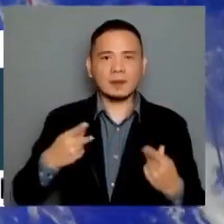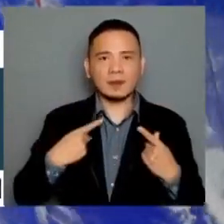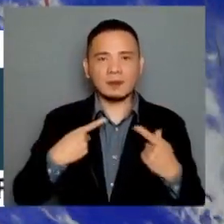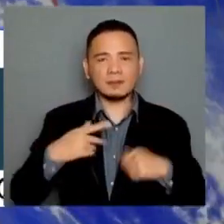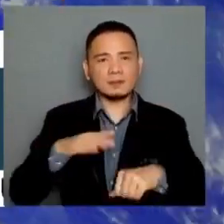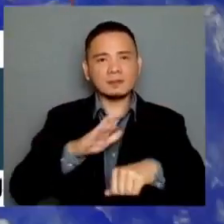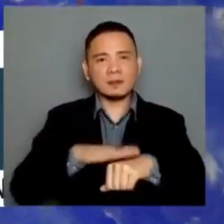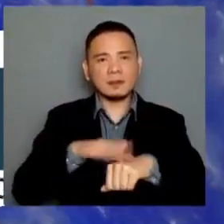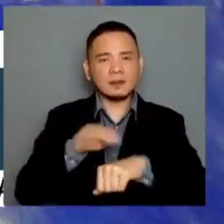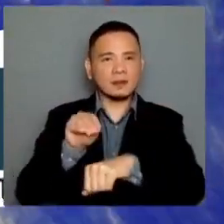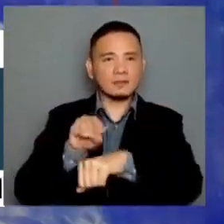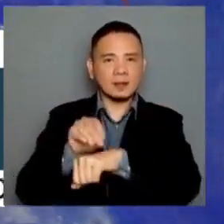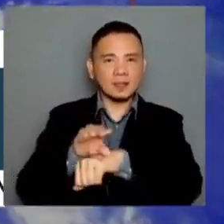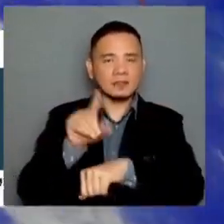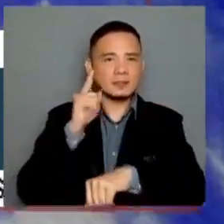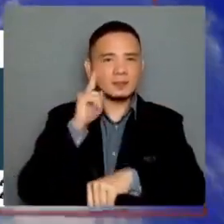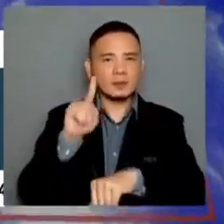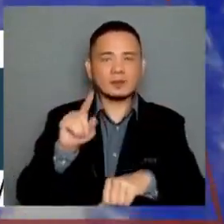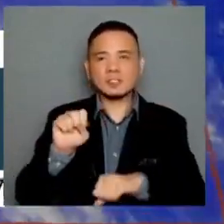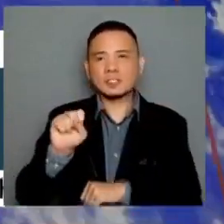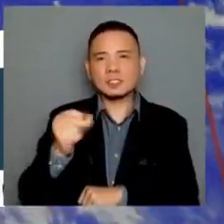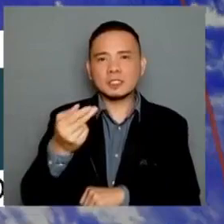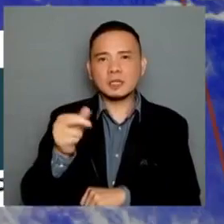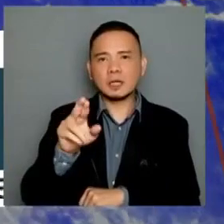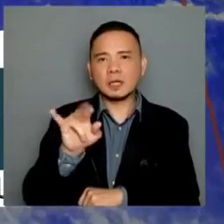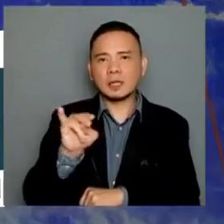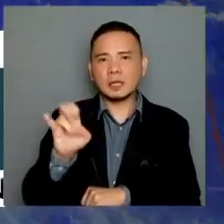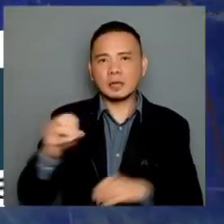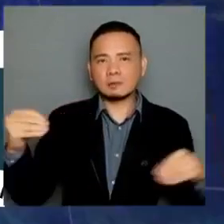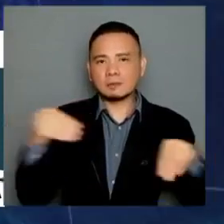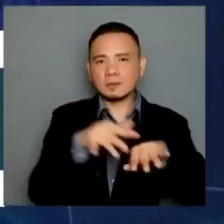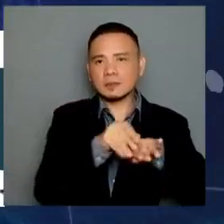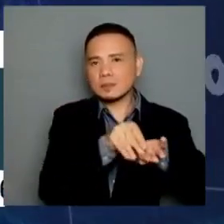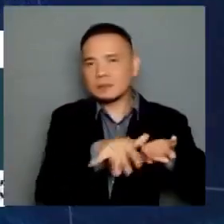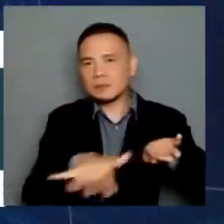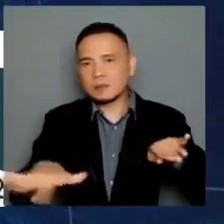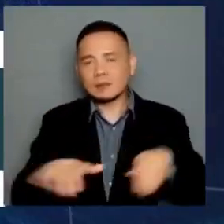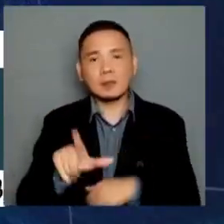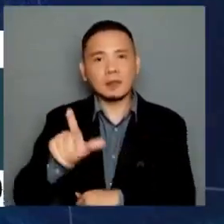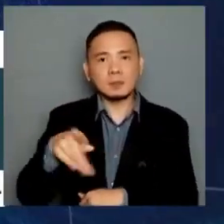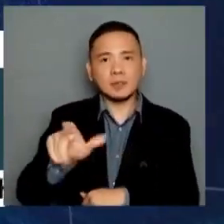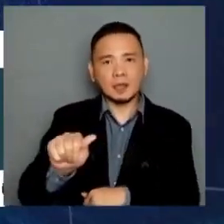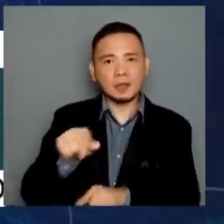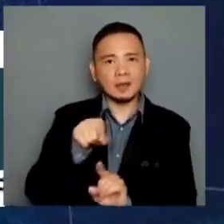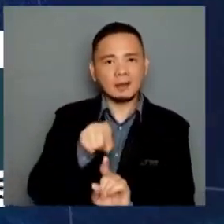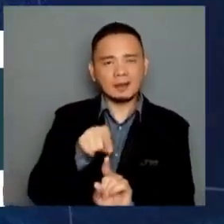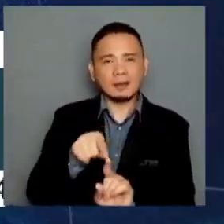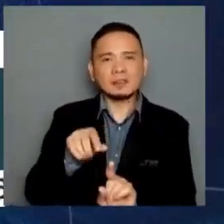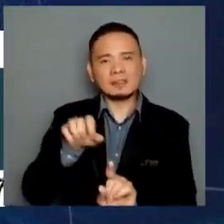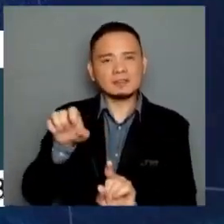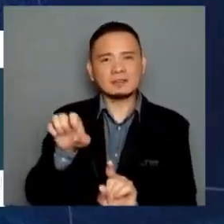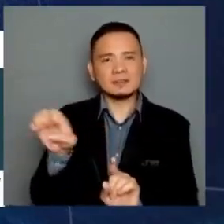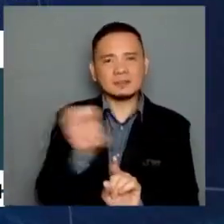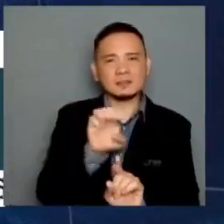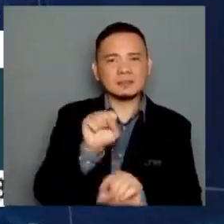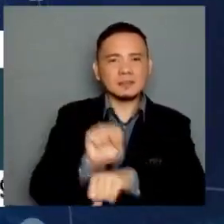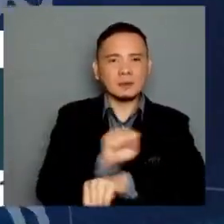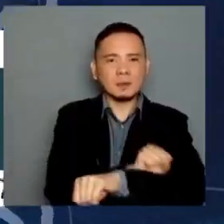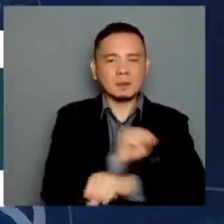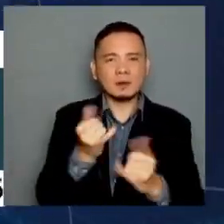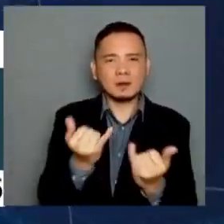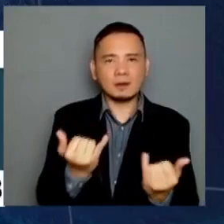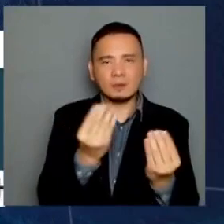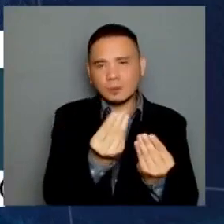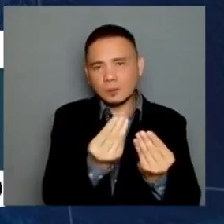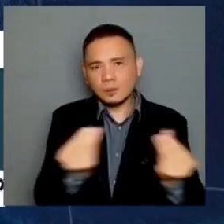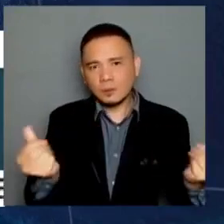advisory for Sheerlan. And as of 8 a.m. today, the low pressure southeast of Gian Eastern Samar has dissipated. And in the